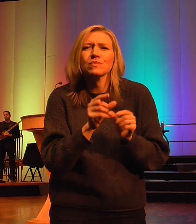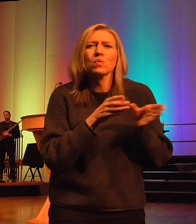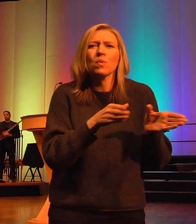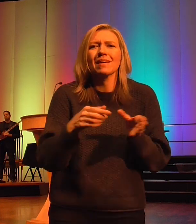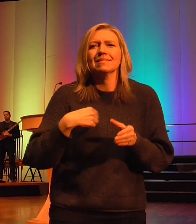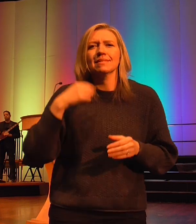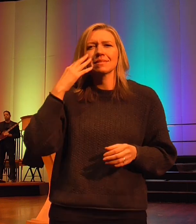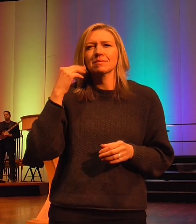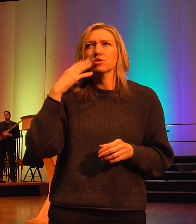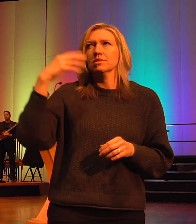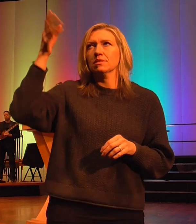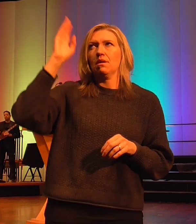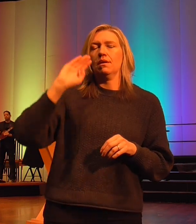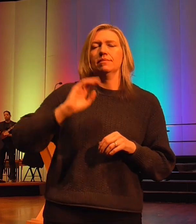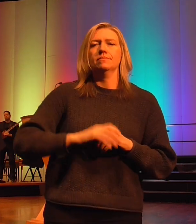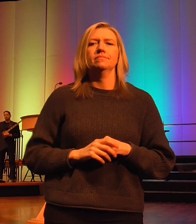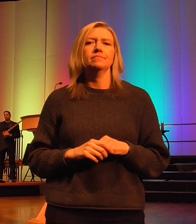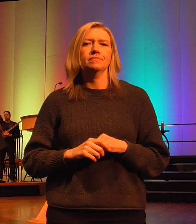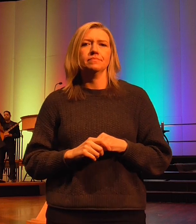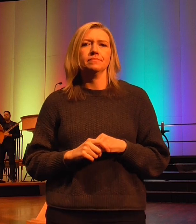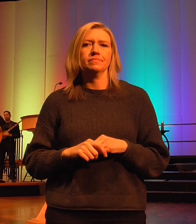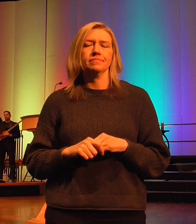God.